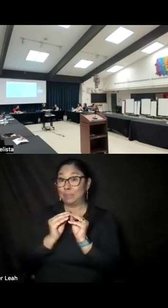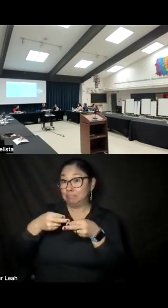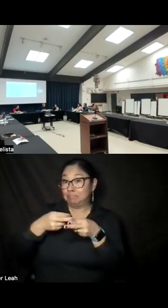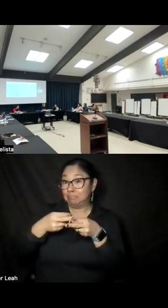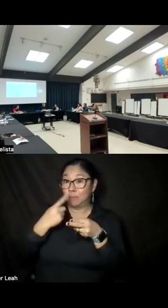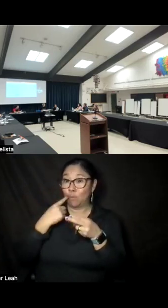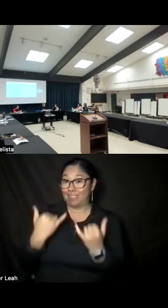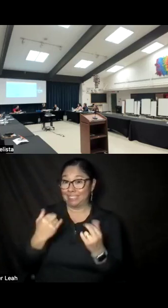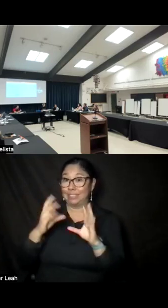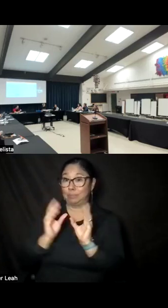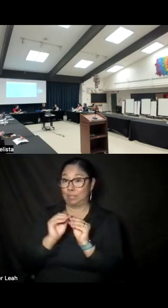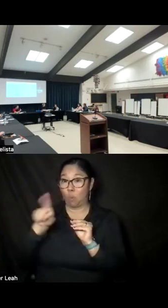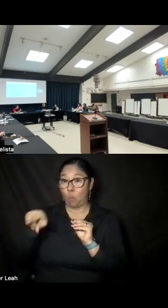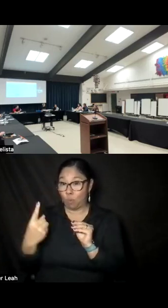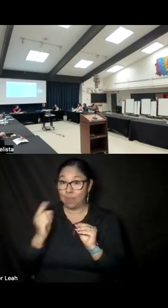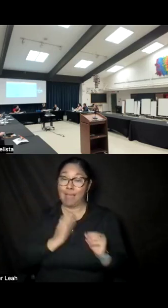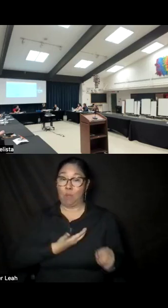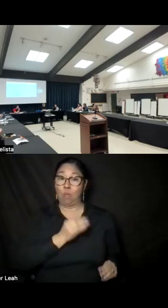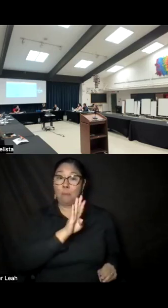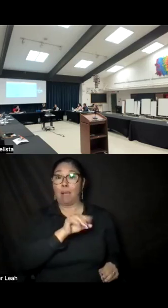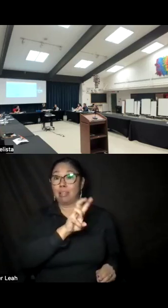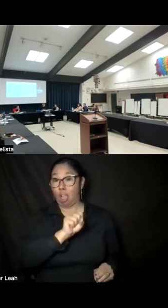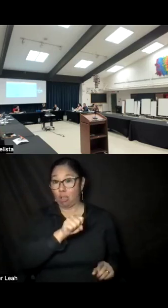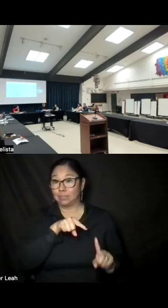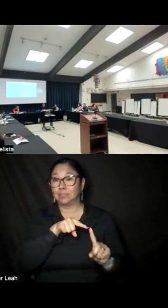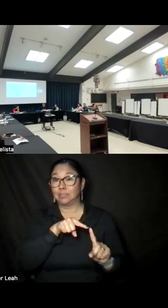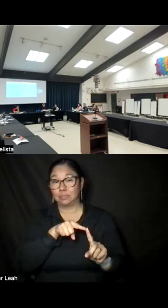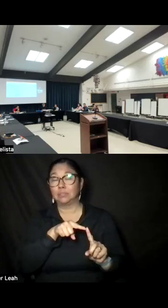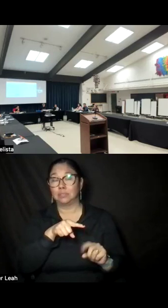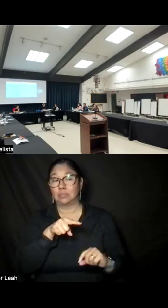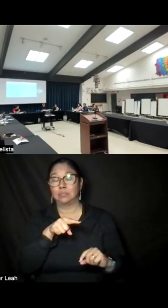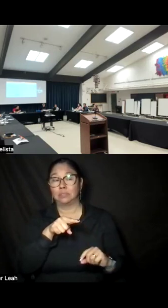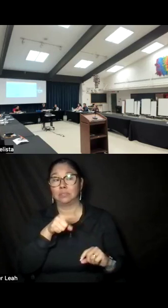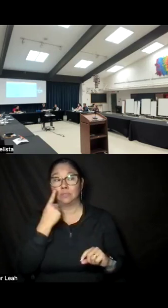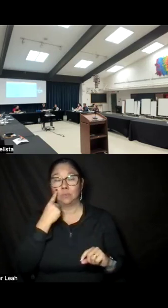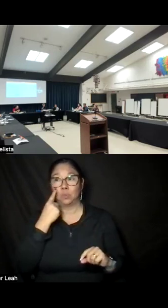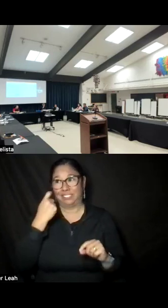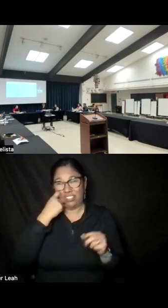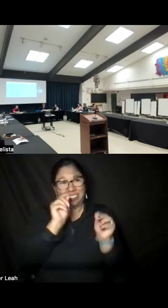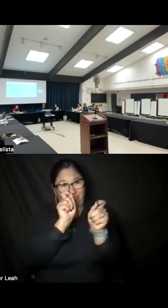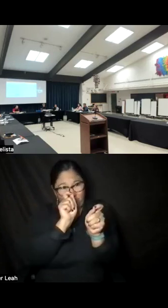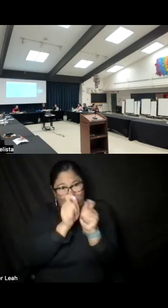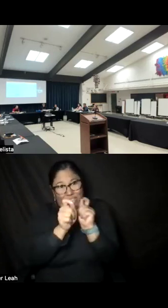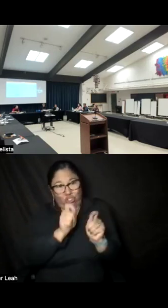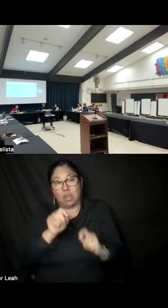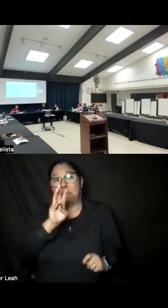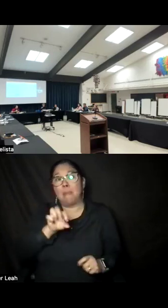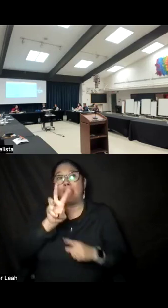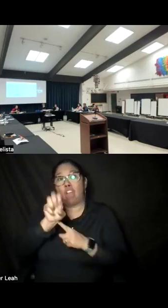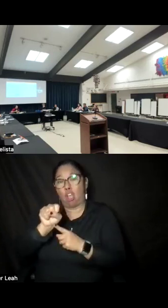sorry. Yeah. And so our bylaws, for those, we just went through a revision. Our bylaws